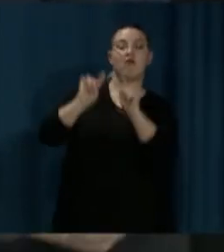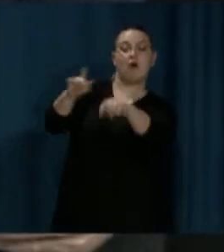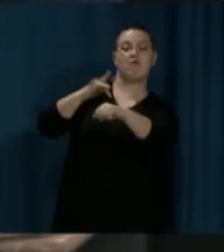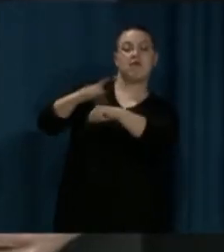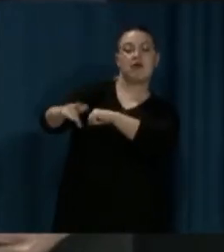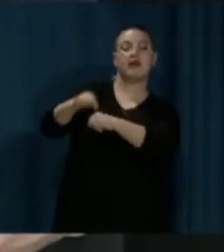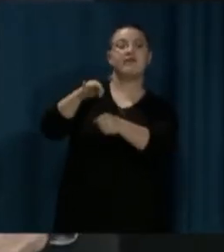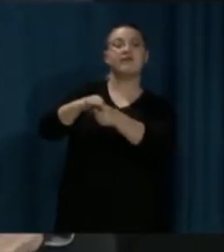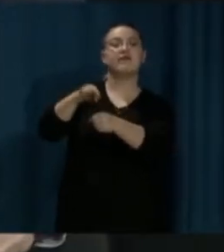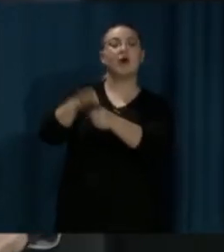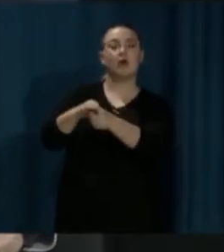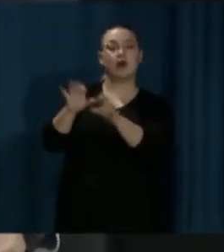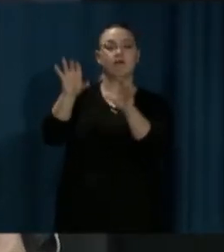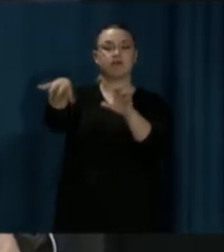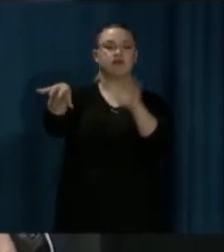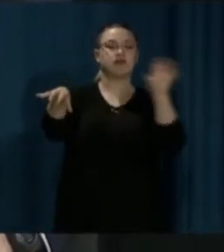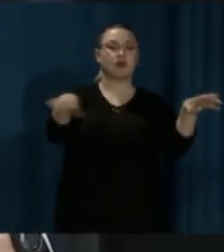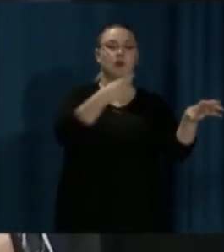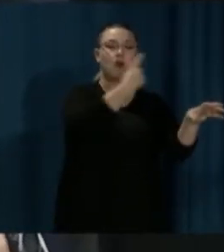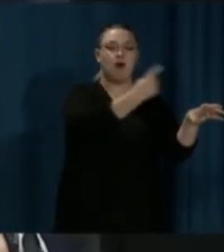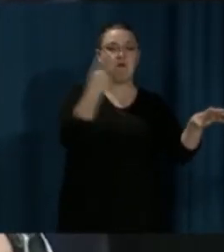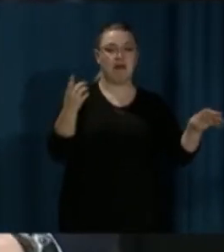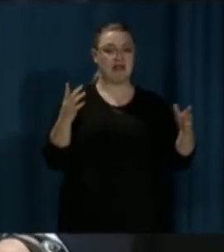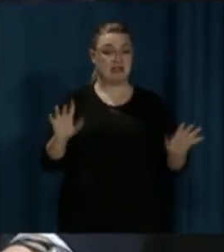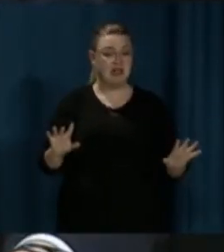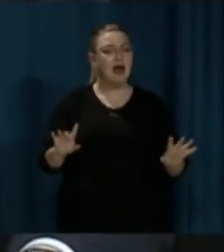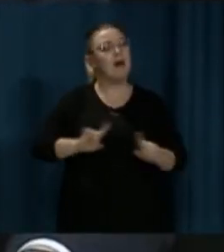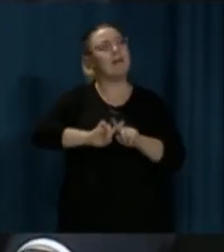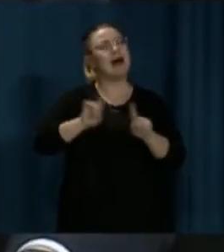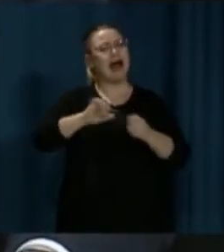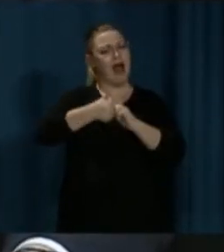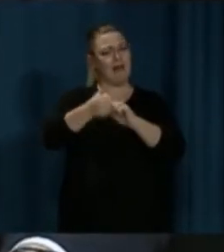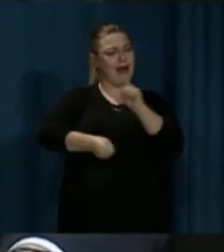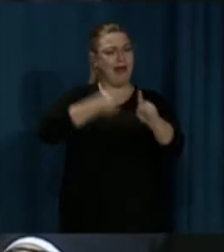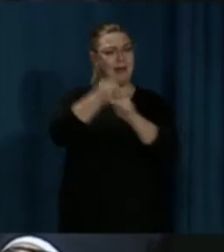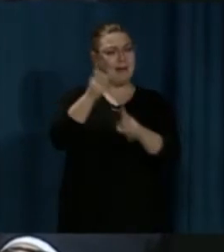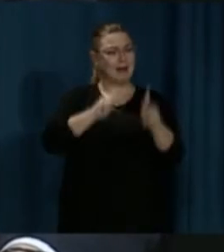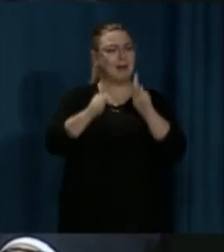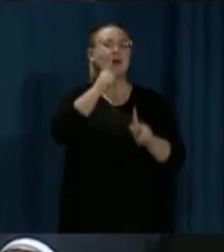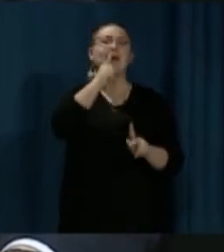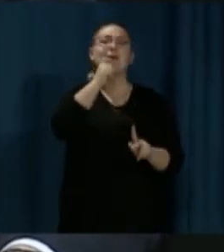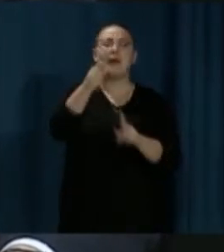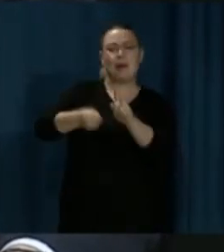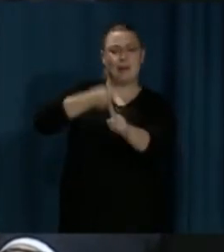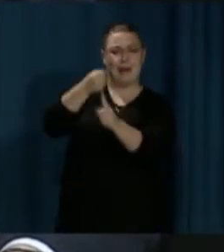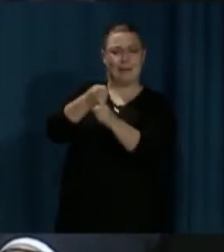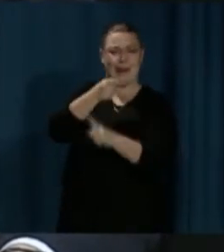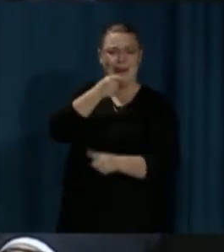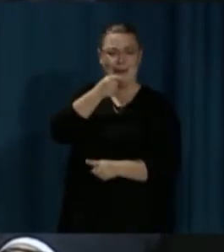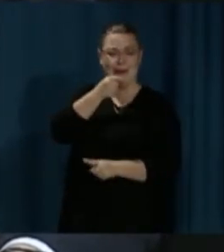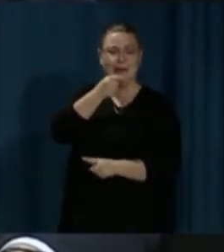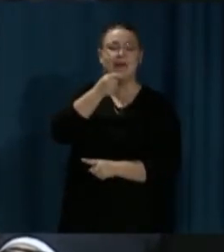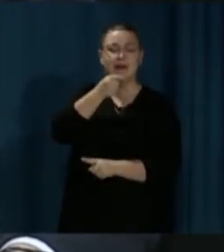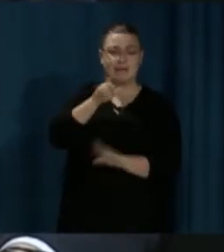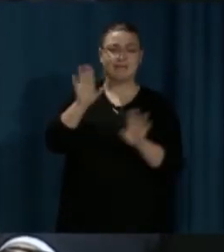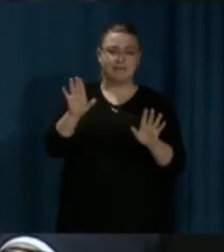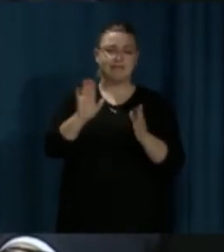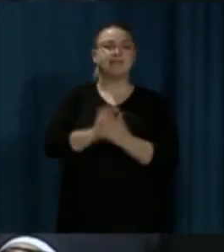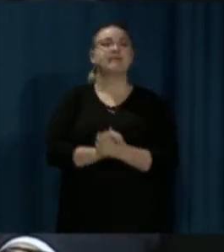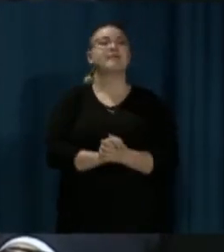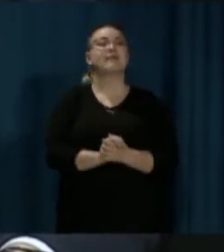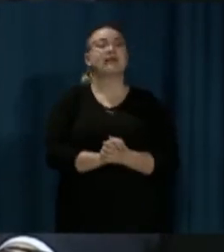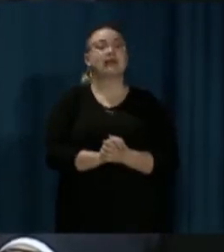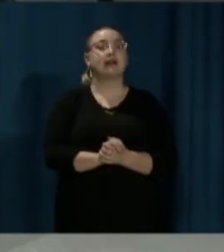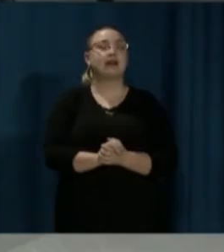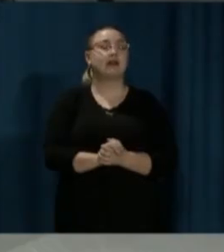that affect? Who does that impact? I think it depends on, right, it depends, I think, on how much time